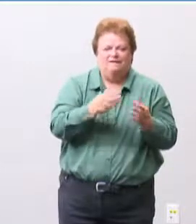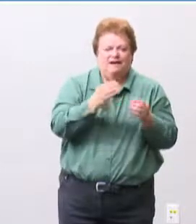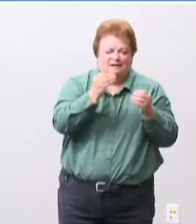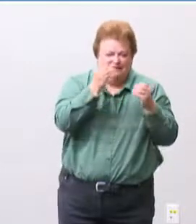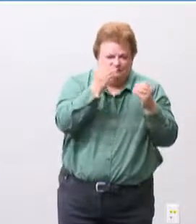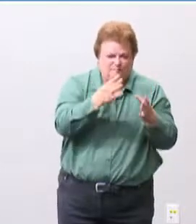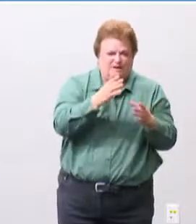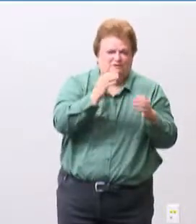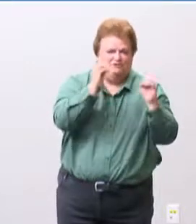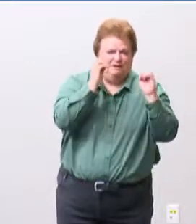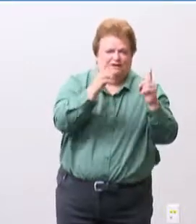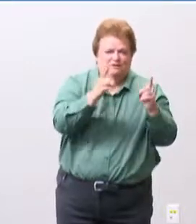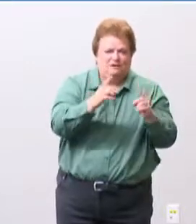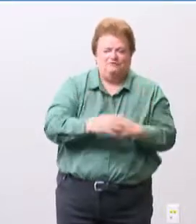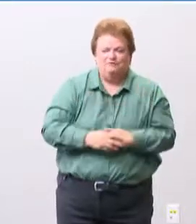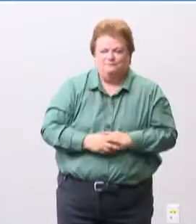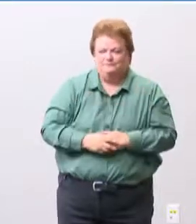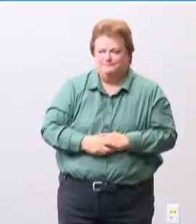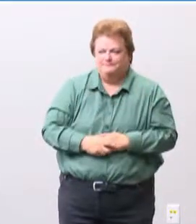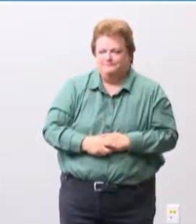education.